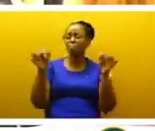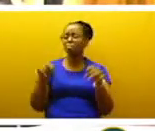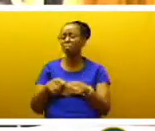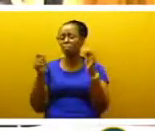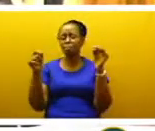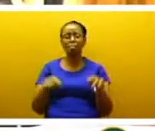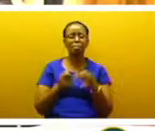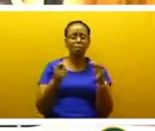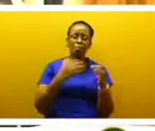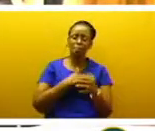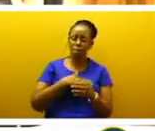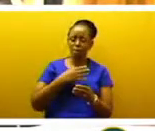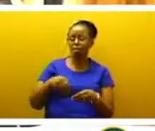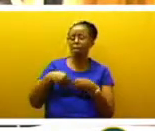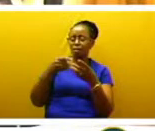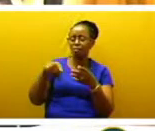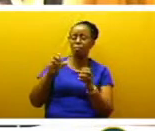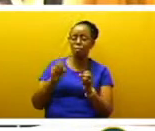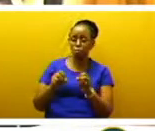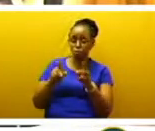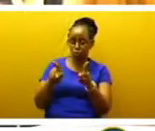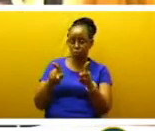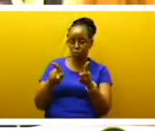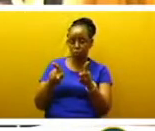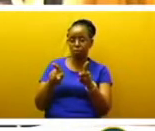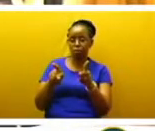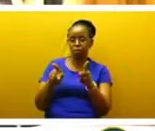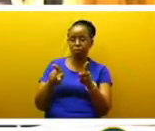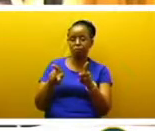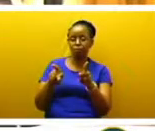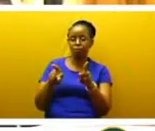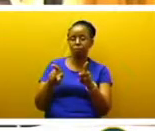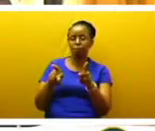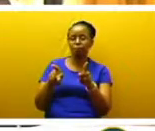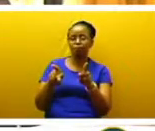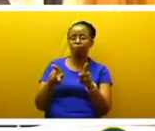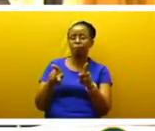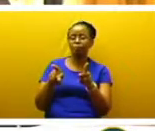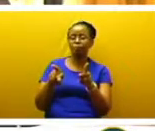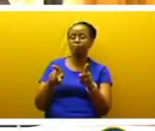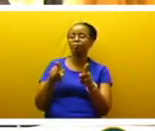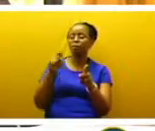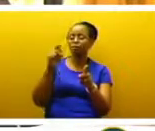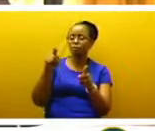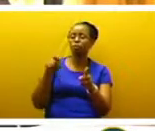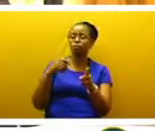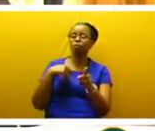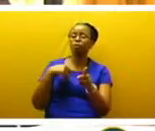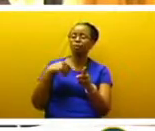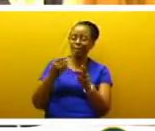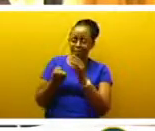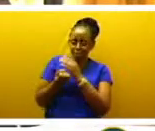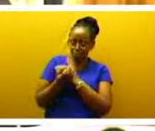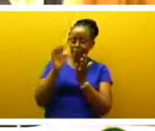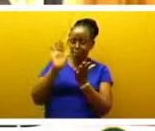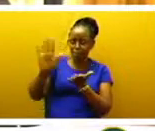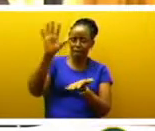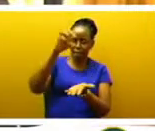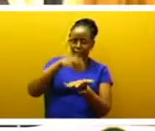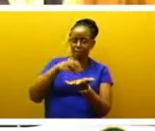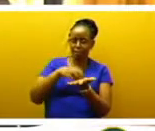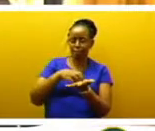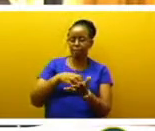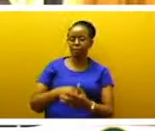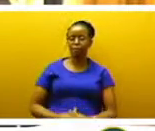Please give them that opportunity to have their case stated. They are the Okay. majority in